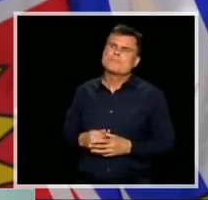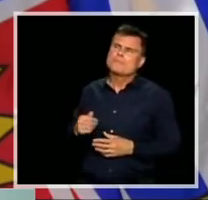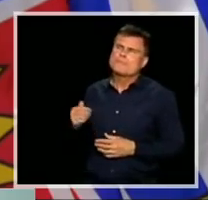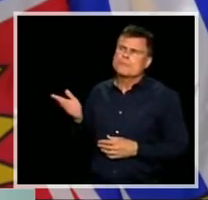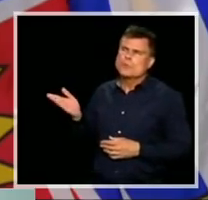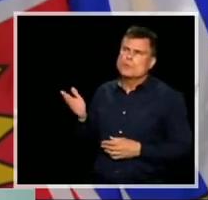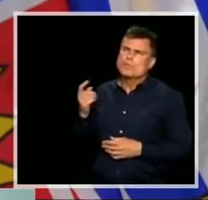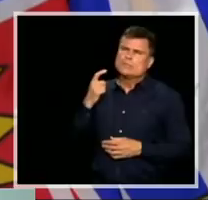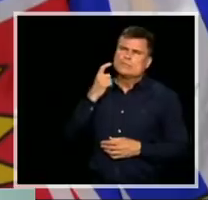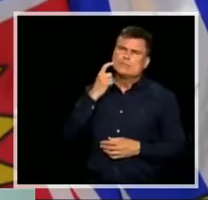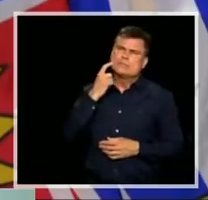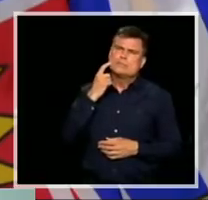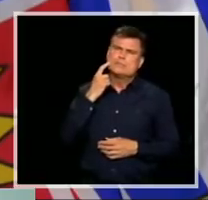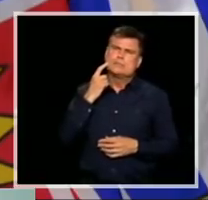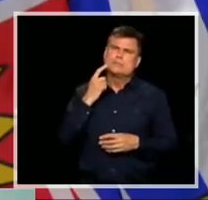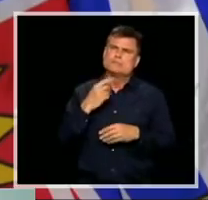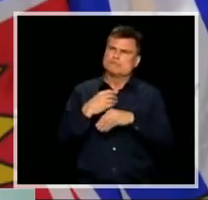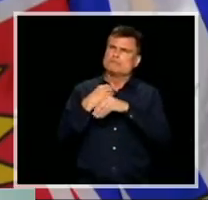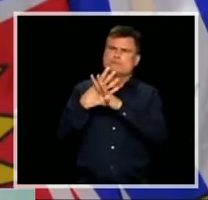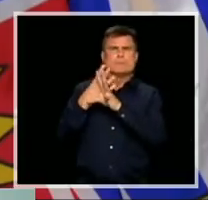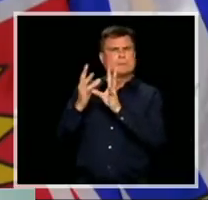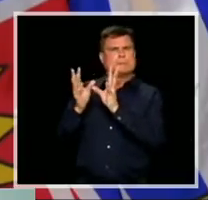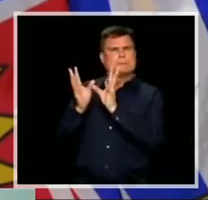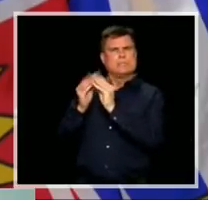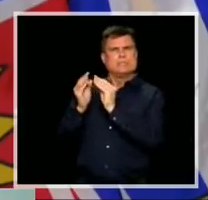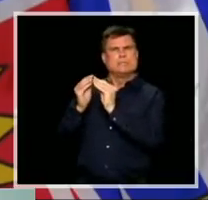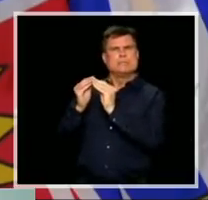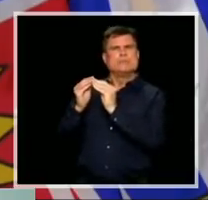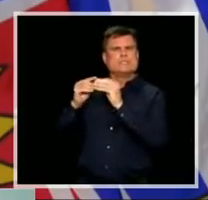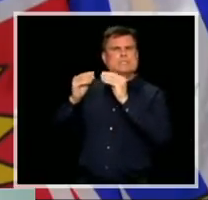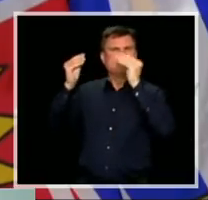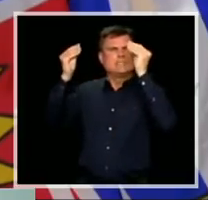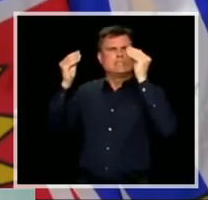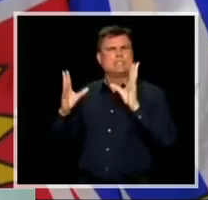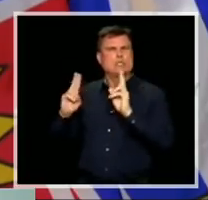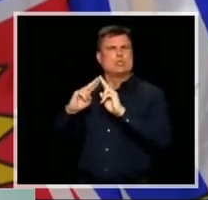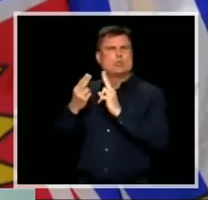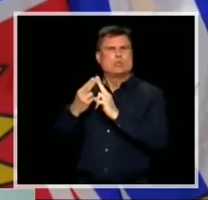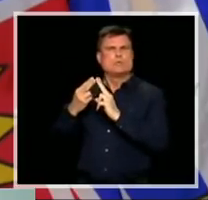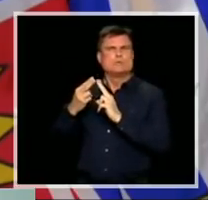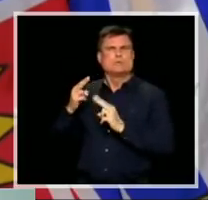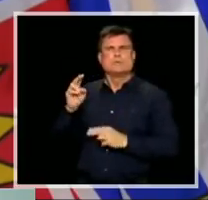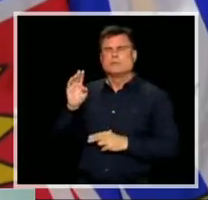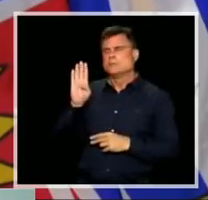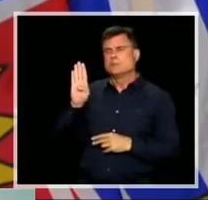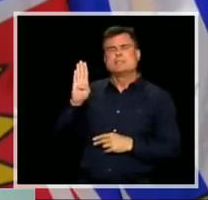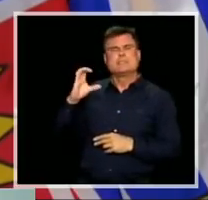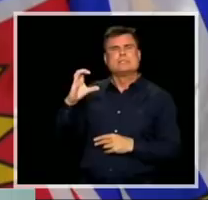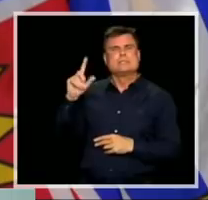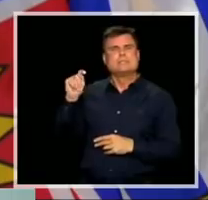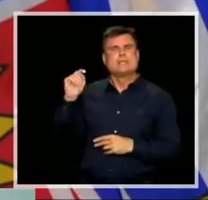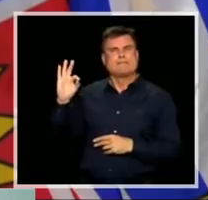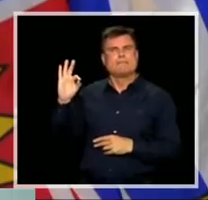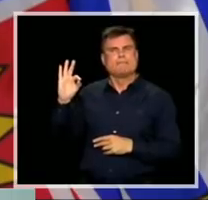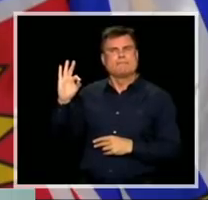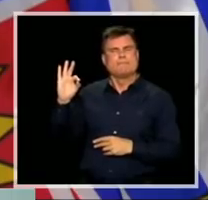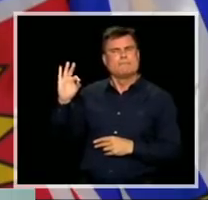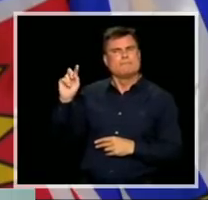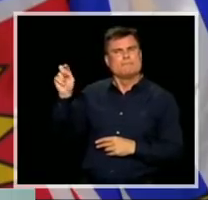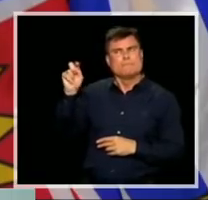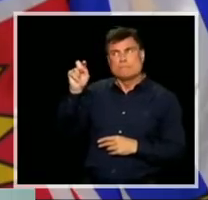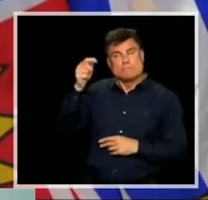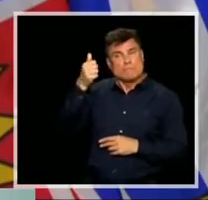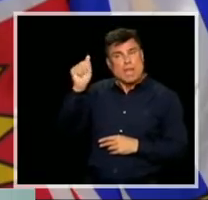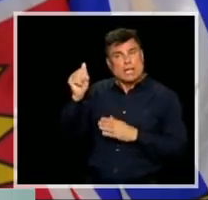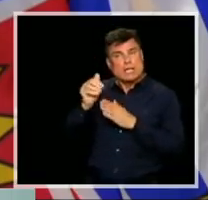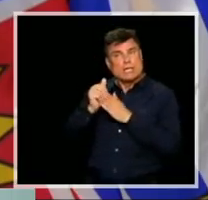setting, and that's what we're looking for. And yes, there was concern expressed by a number of members. Particularly, people are concerned about, what does it